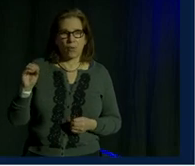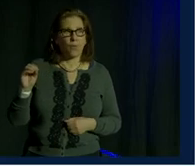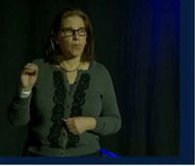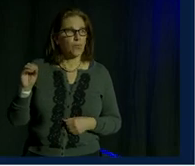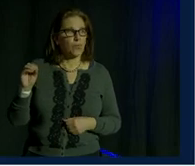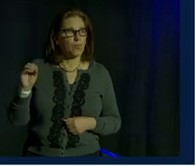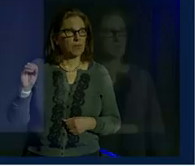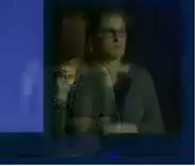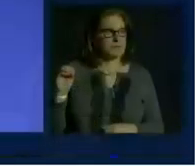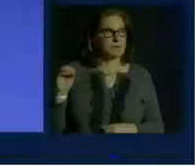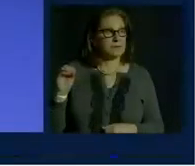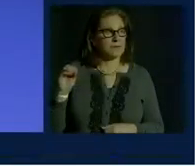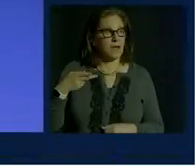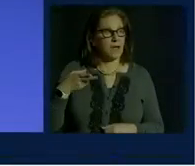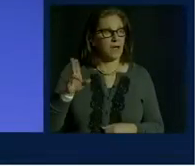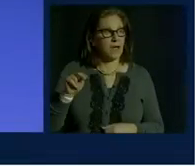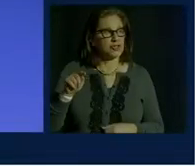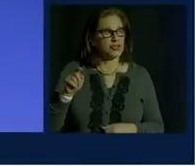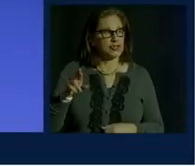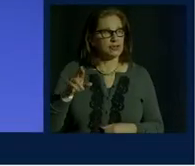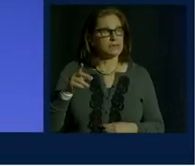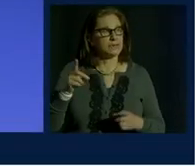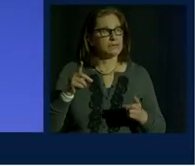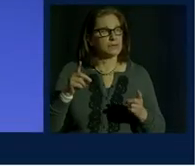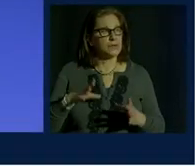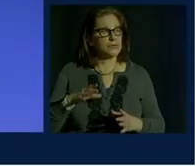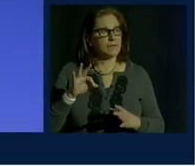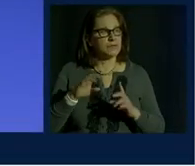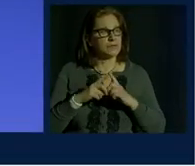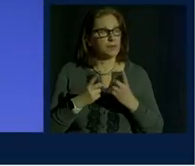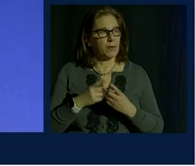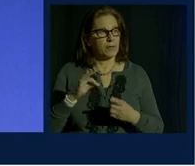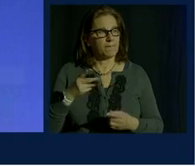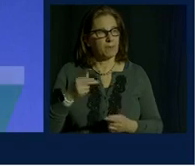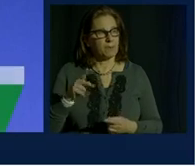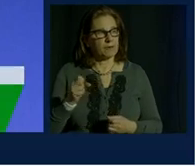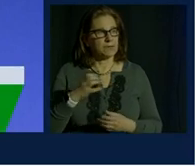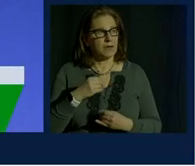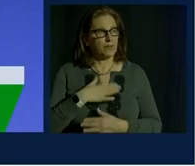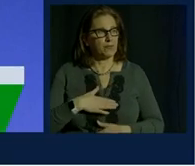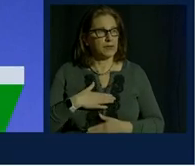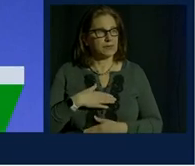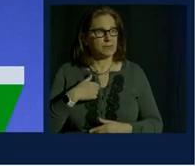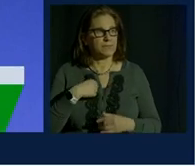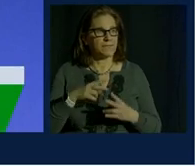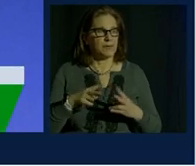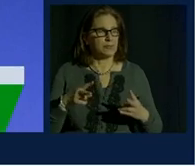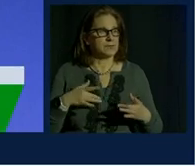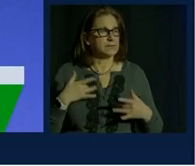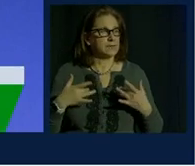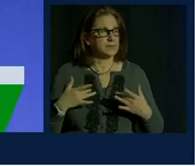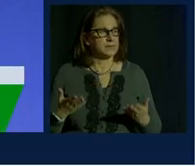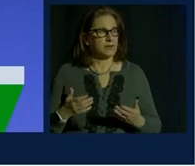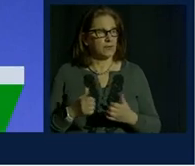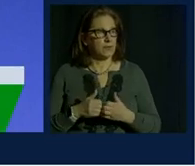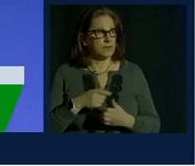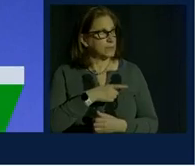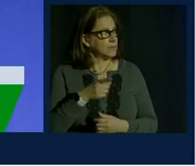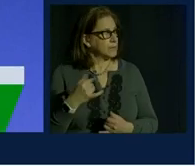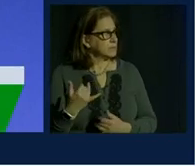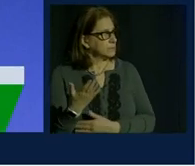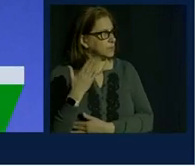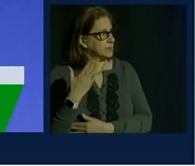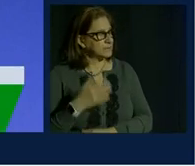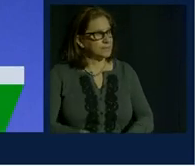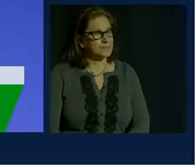morning, everyone. My name is Delano Hunter, Director of the DC Department of Parks and Recreation, and I'm very excited to be here with you